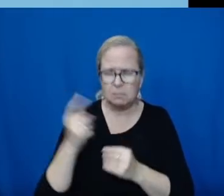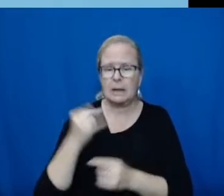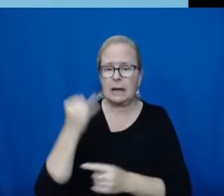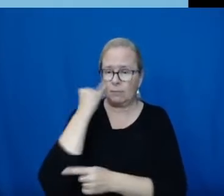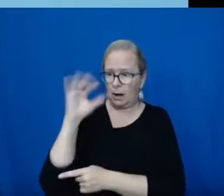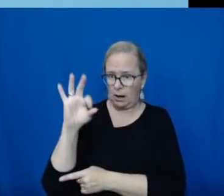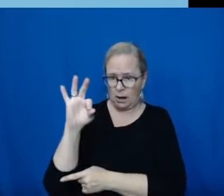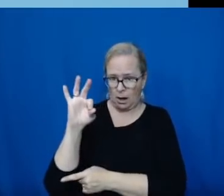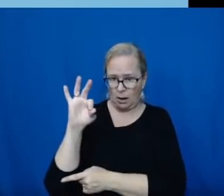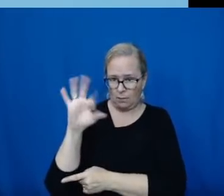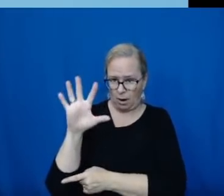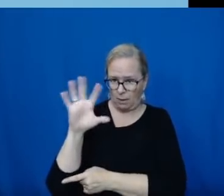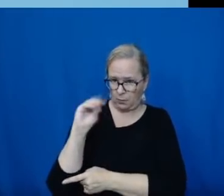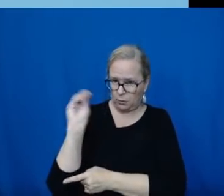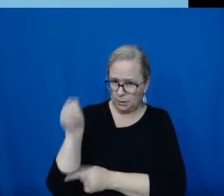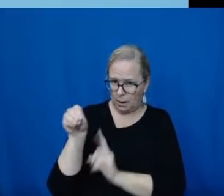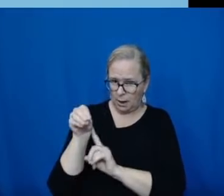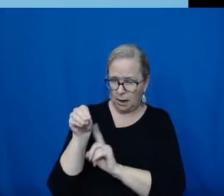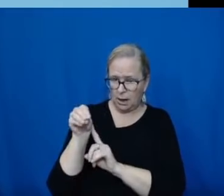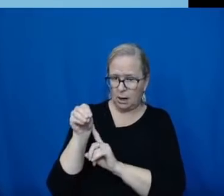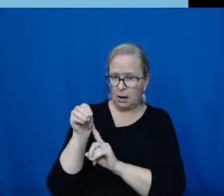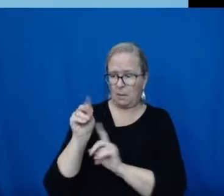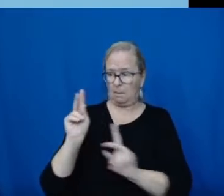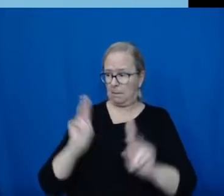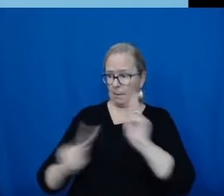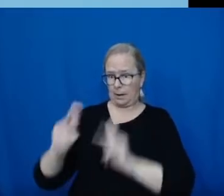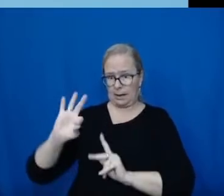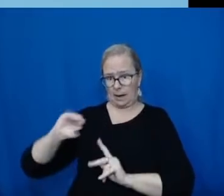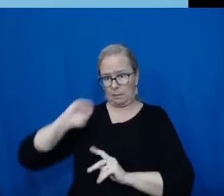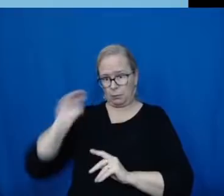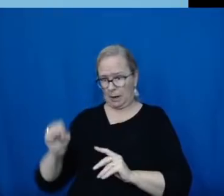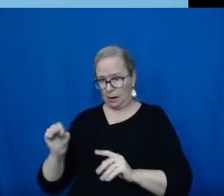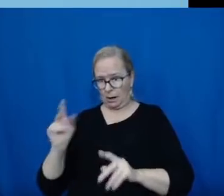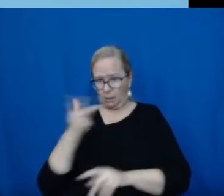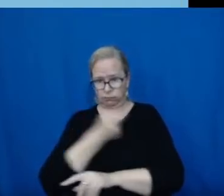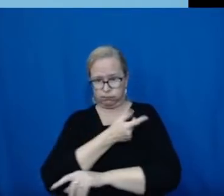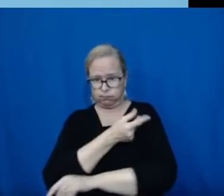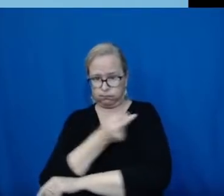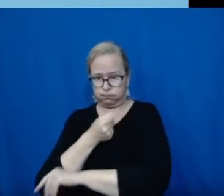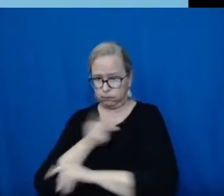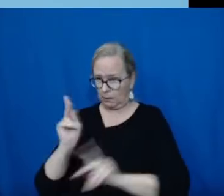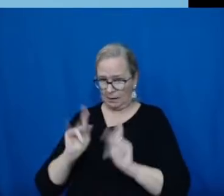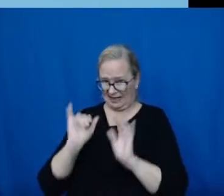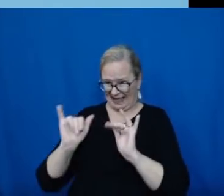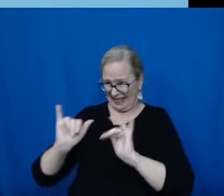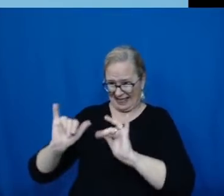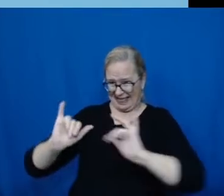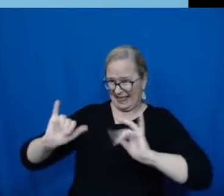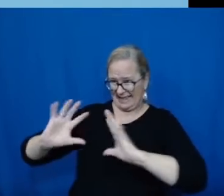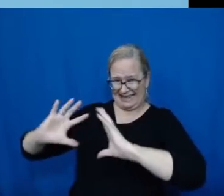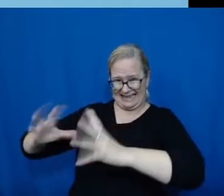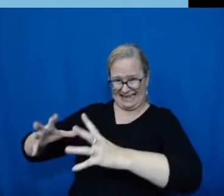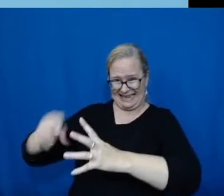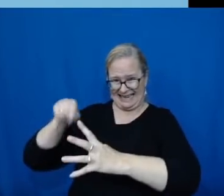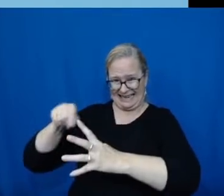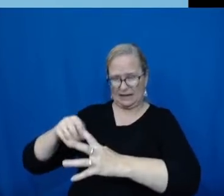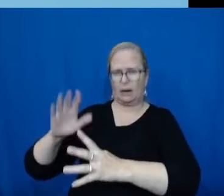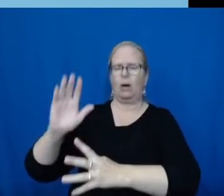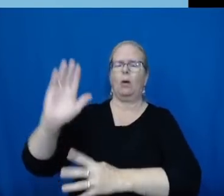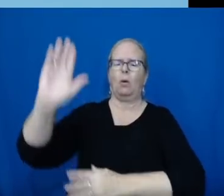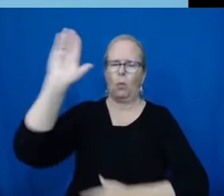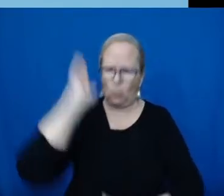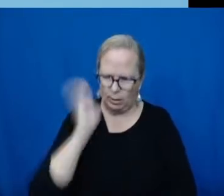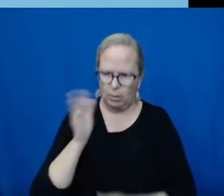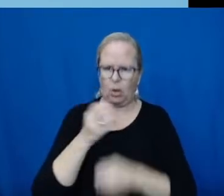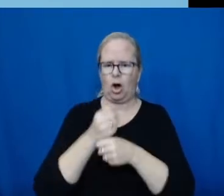herd immunity. So we wouldn't need to do anything extra, and the outbreak would just die out by itself. But